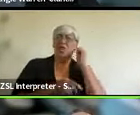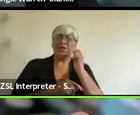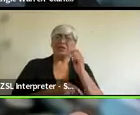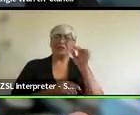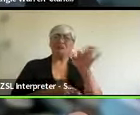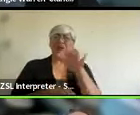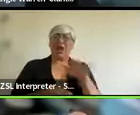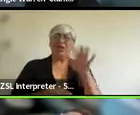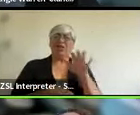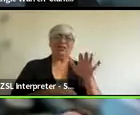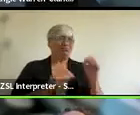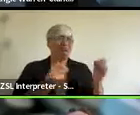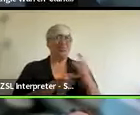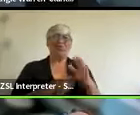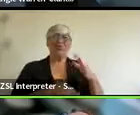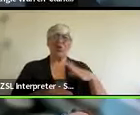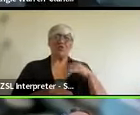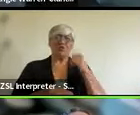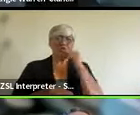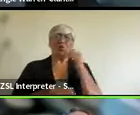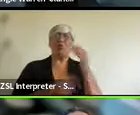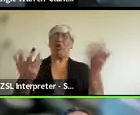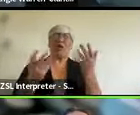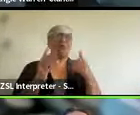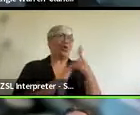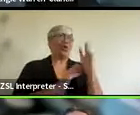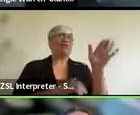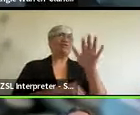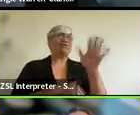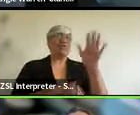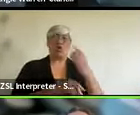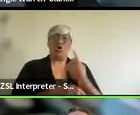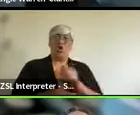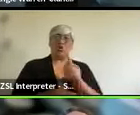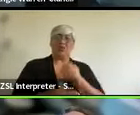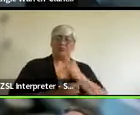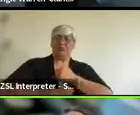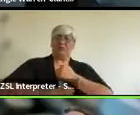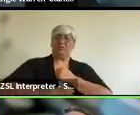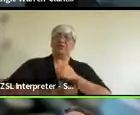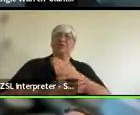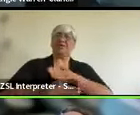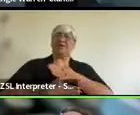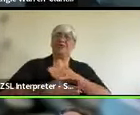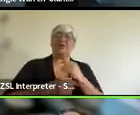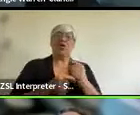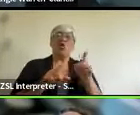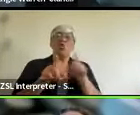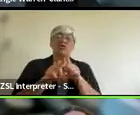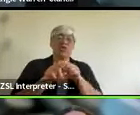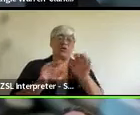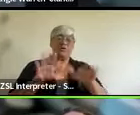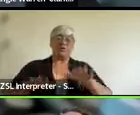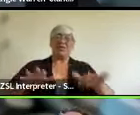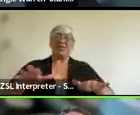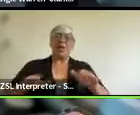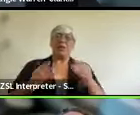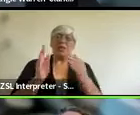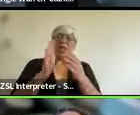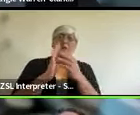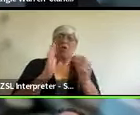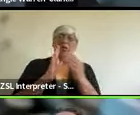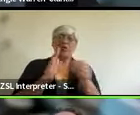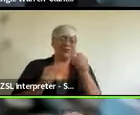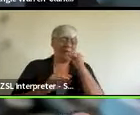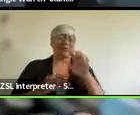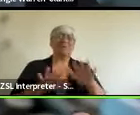for a 13-year-old female to know where she's going for her safety's sake. They have touchable, tactile models, some of which will